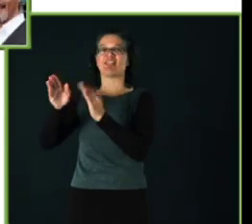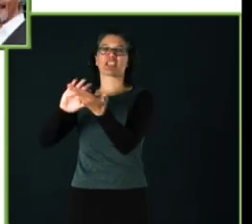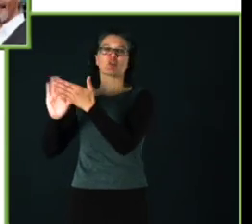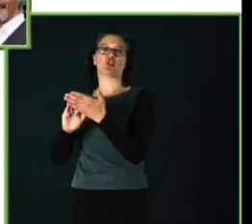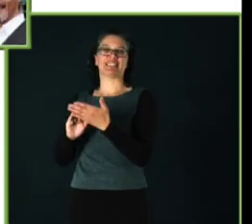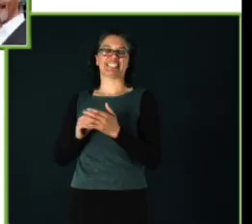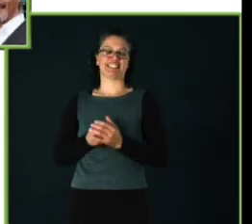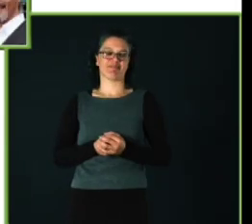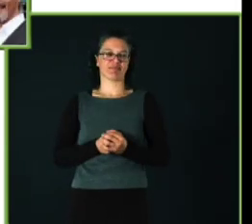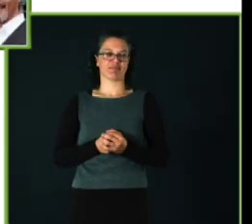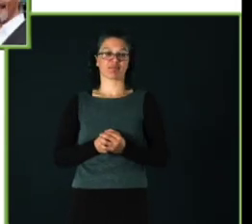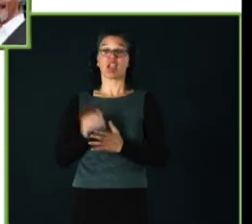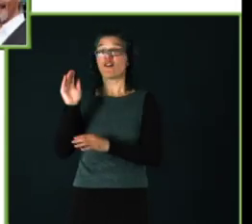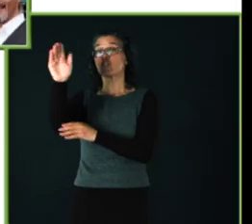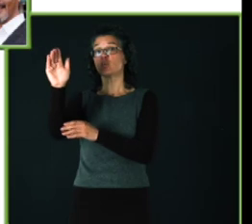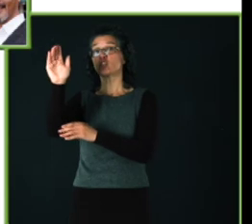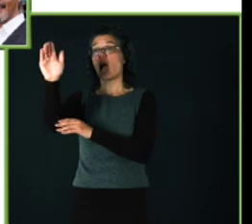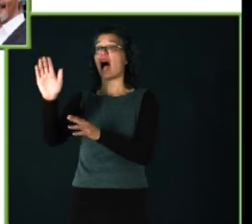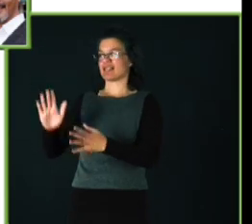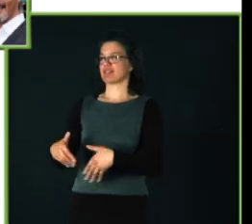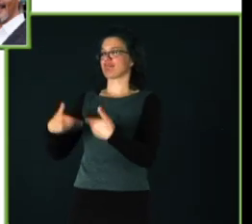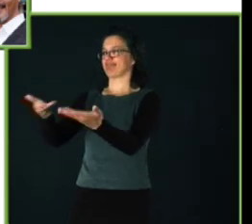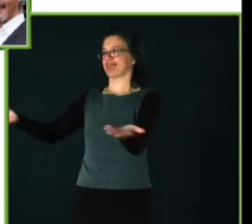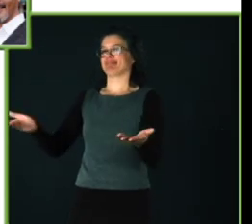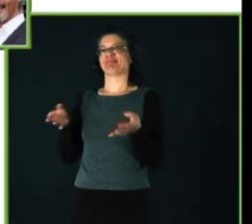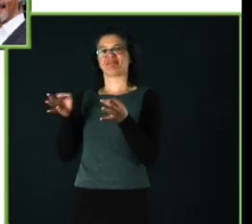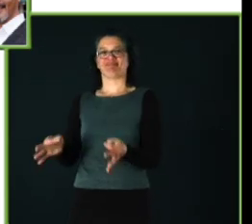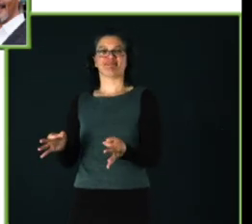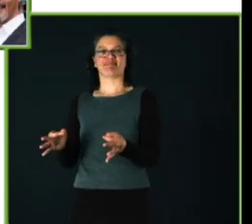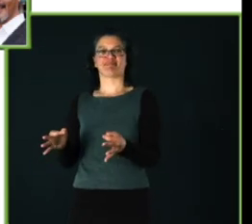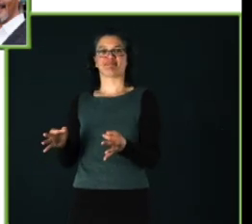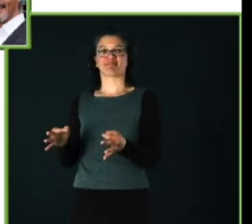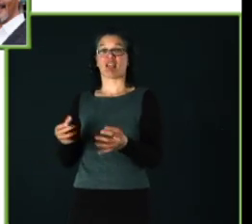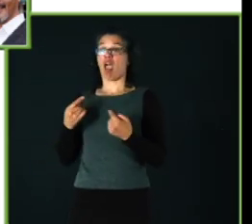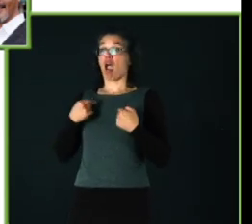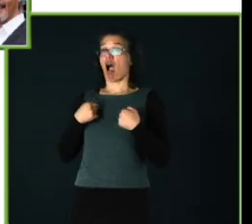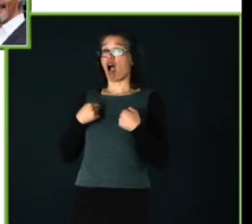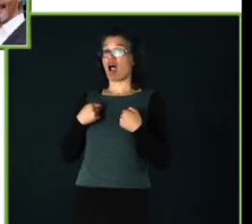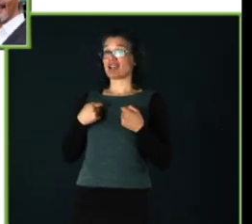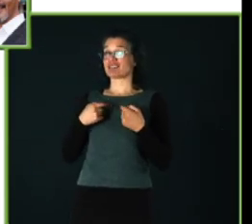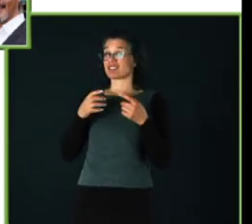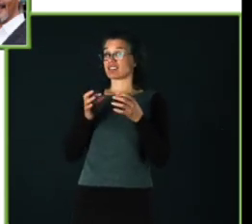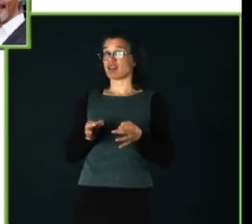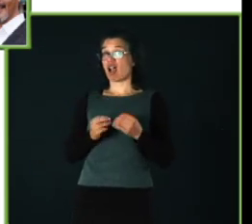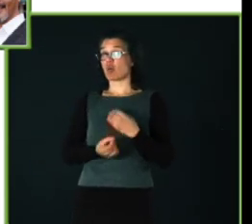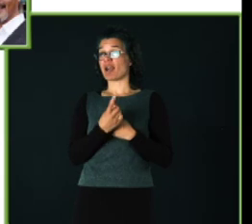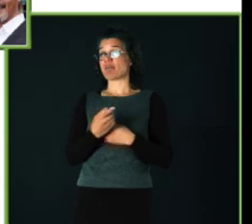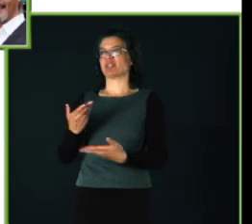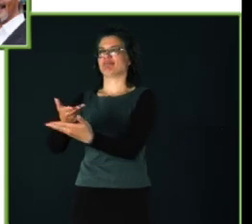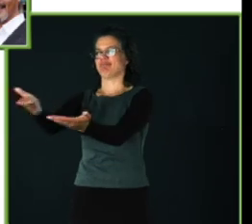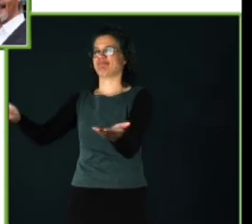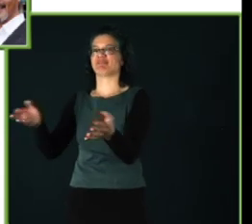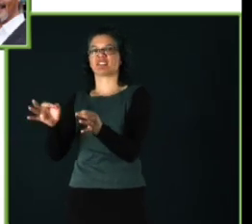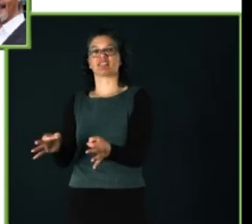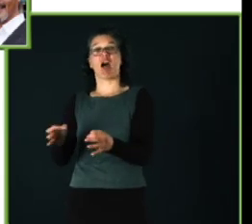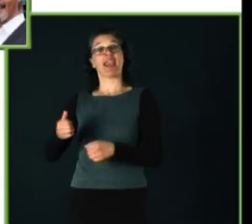The future is up to you. I'm not going to paint the picture for you. It is totally, totally up to you. But here's an expectation for you. Expect your